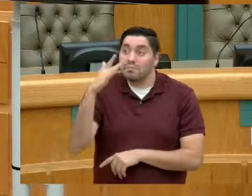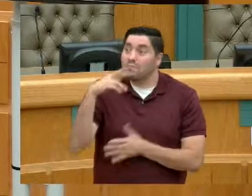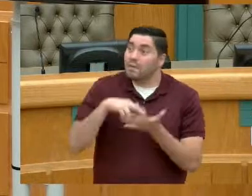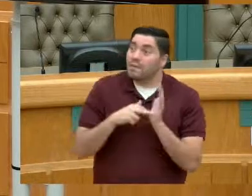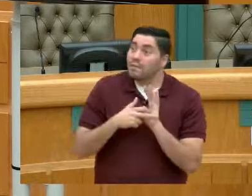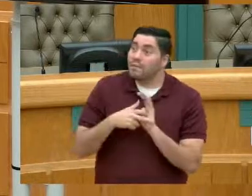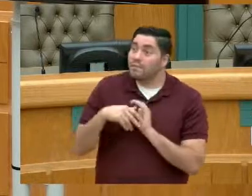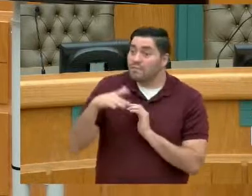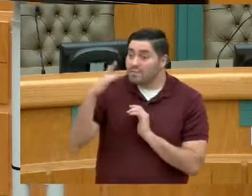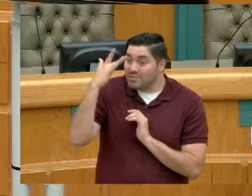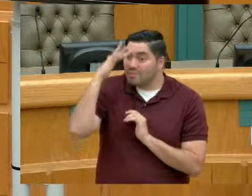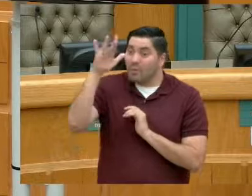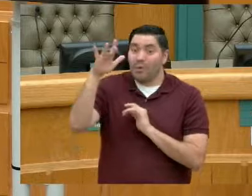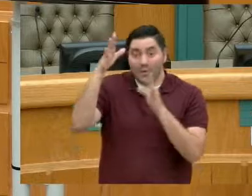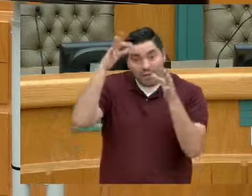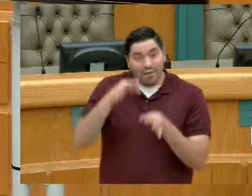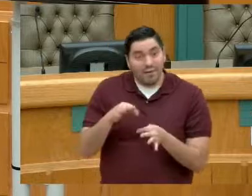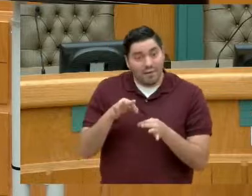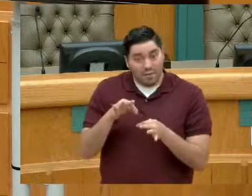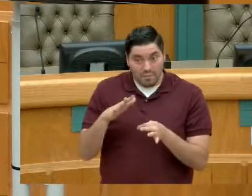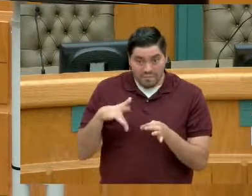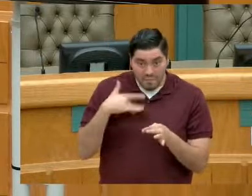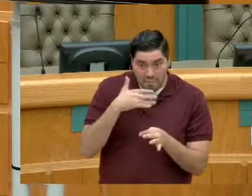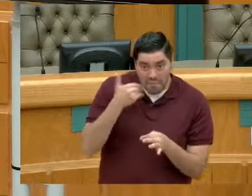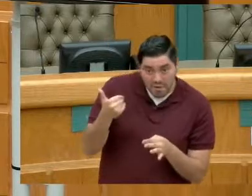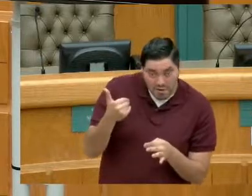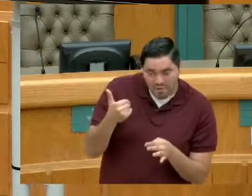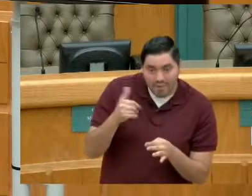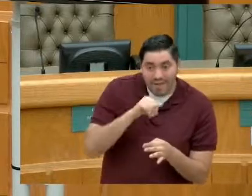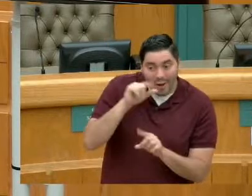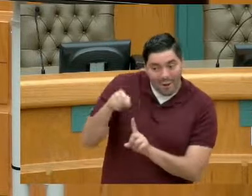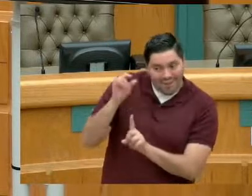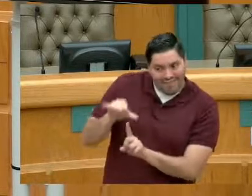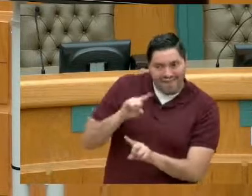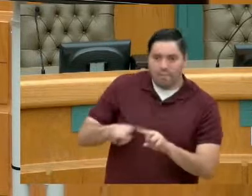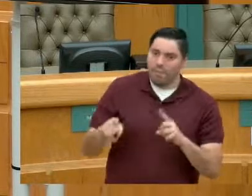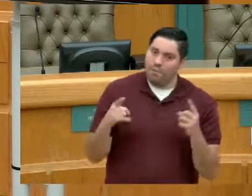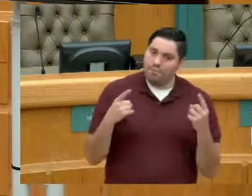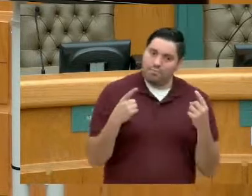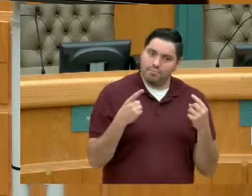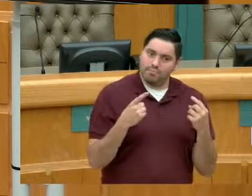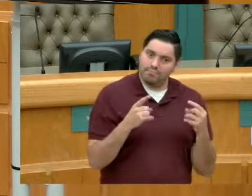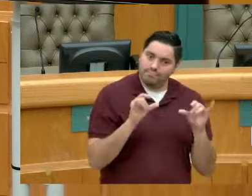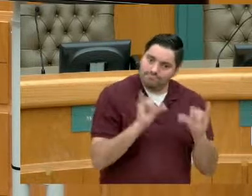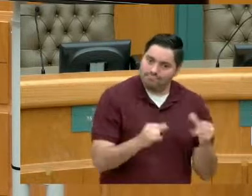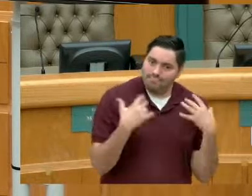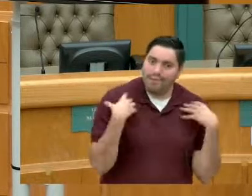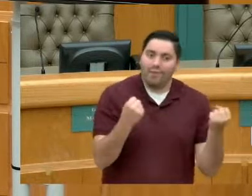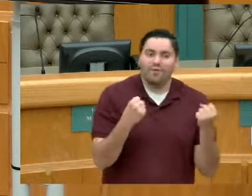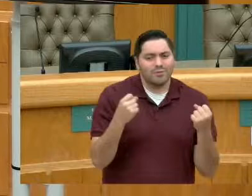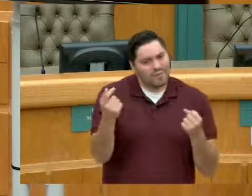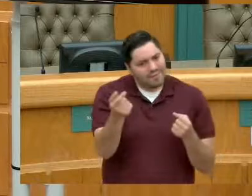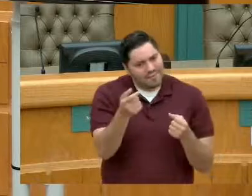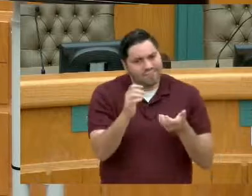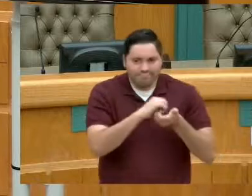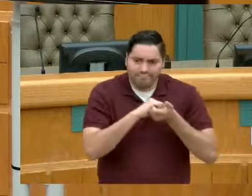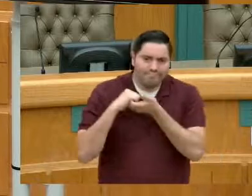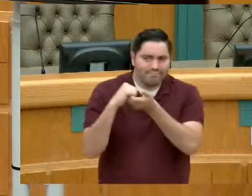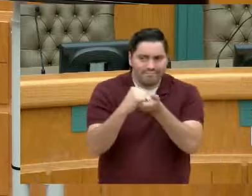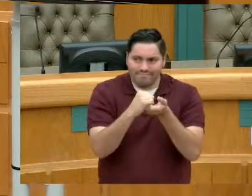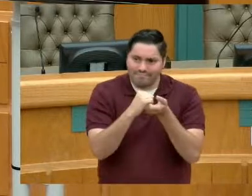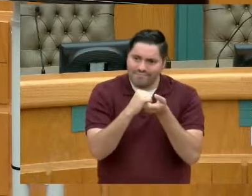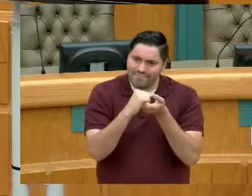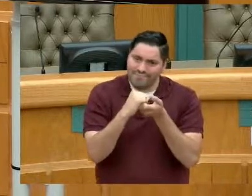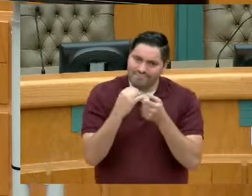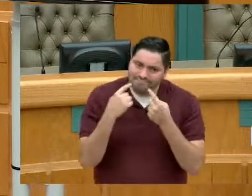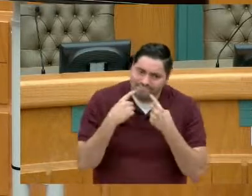make you feel better, it will also keep you healthier. Let's do this together so that we can be successful in navigating through this